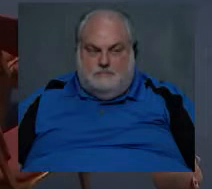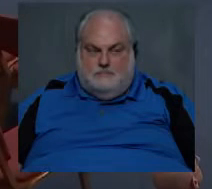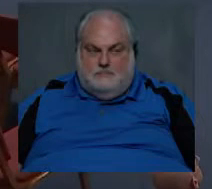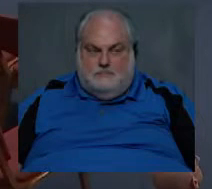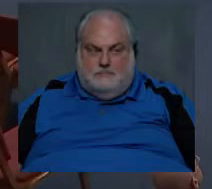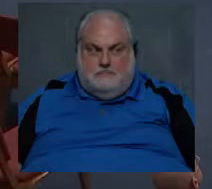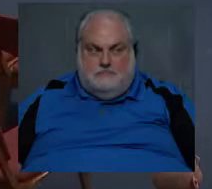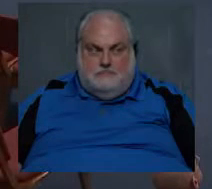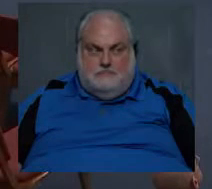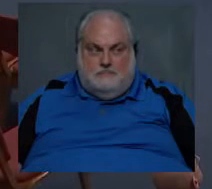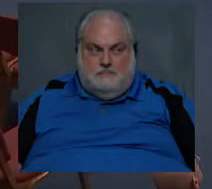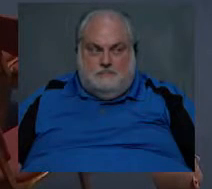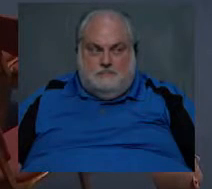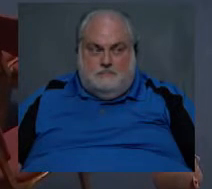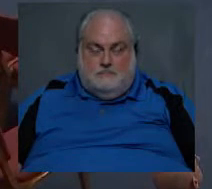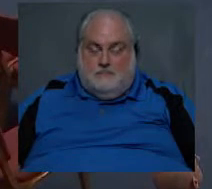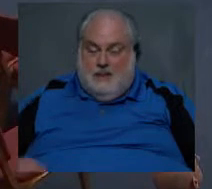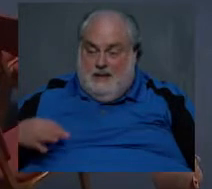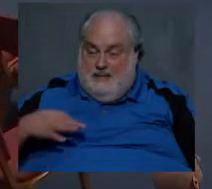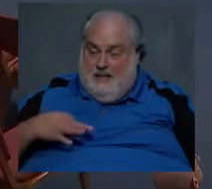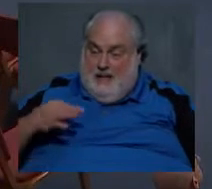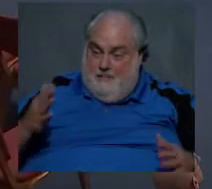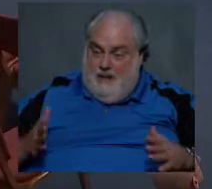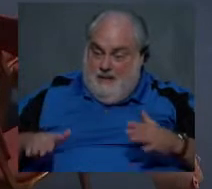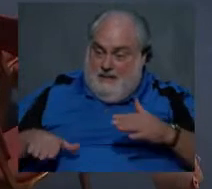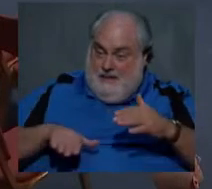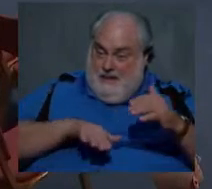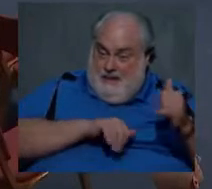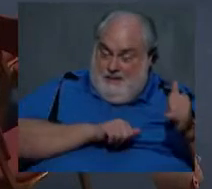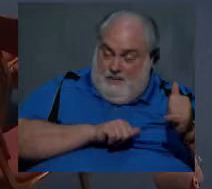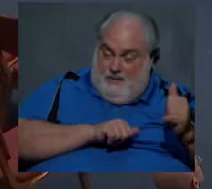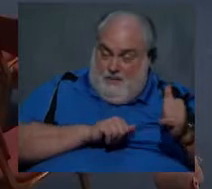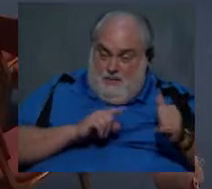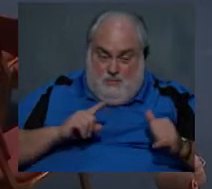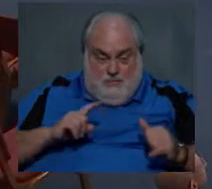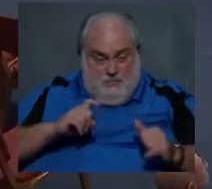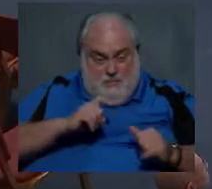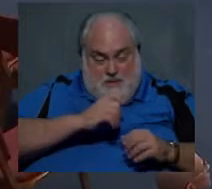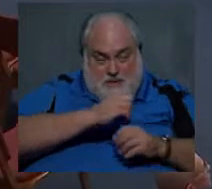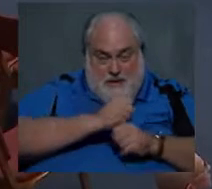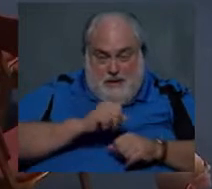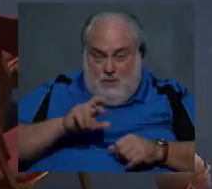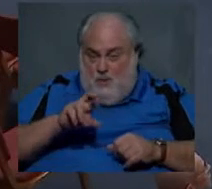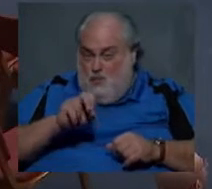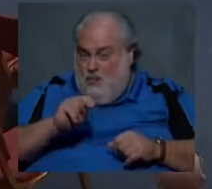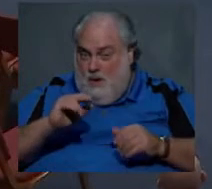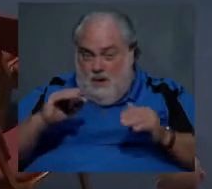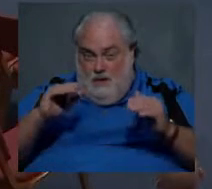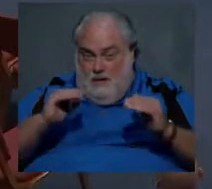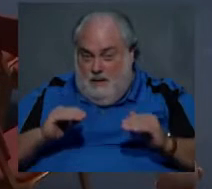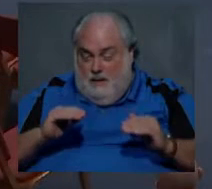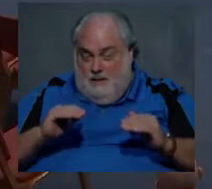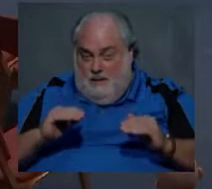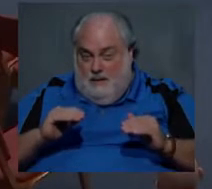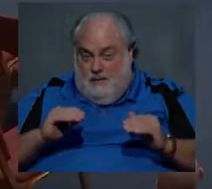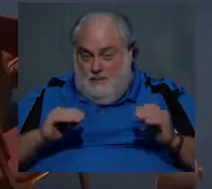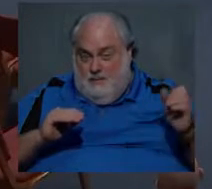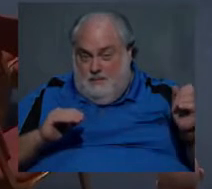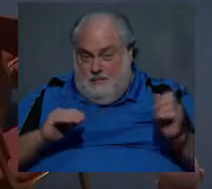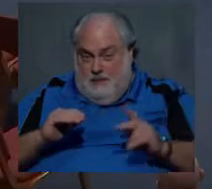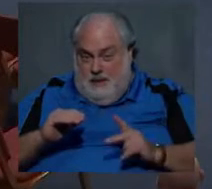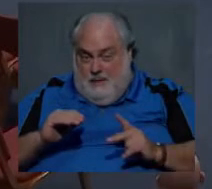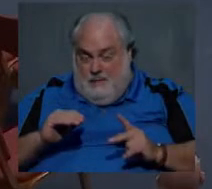The applicant has stepped out. You want to AJ, do you want to go get Ron, or do you want to go to the next item, or give him a chance to